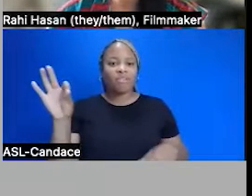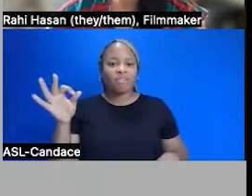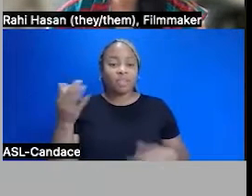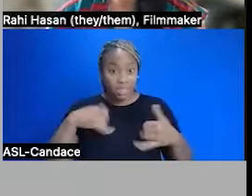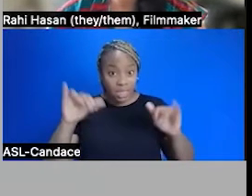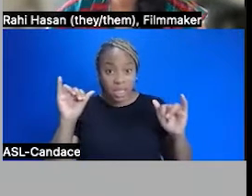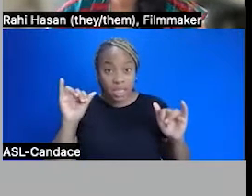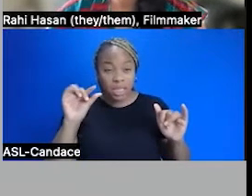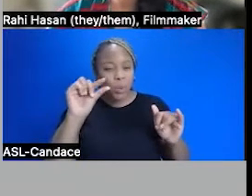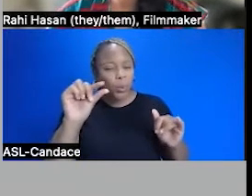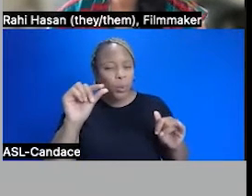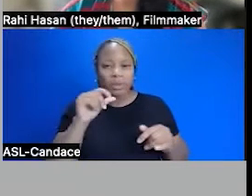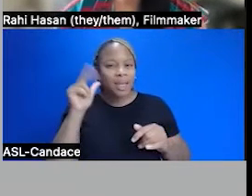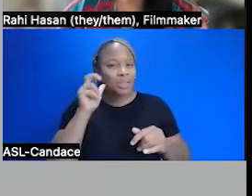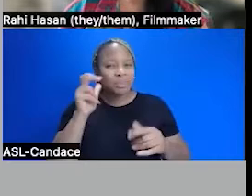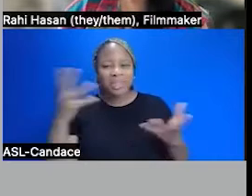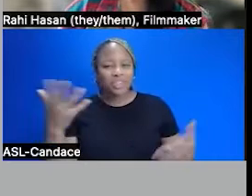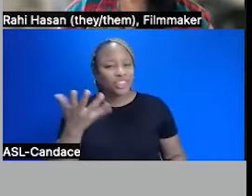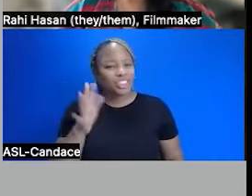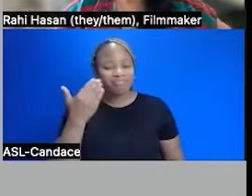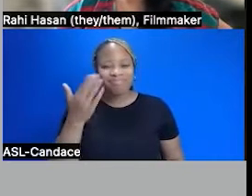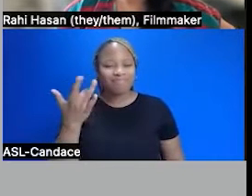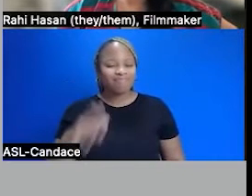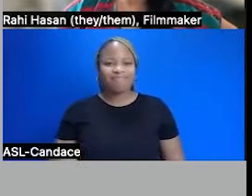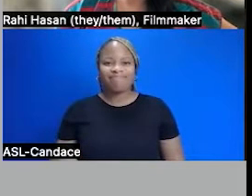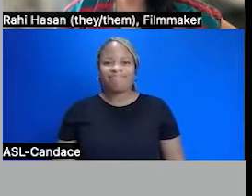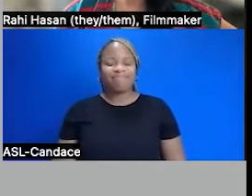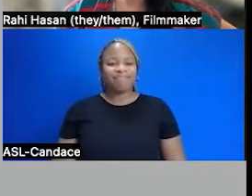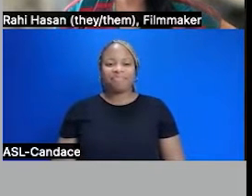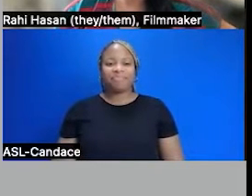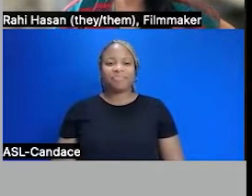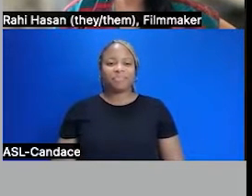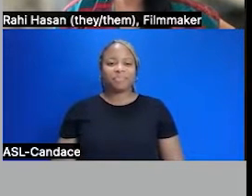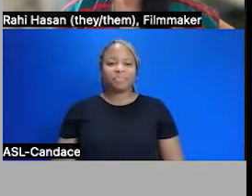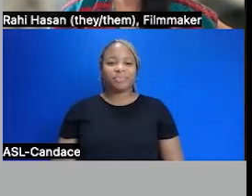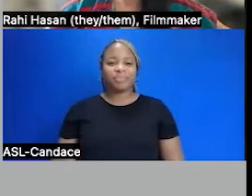Still faint, huh? I don't know why.